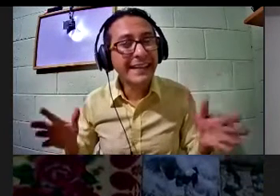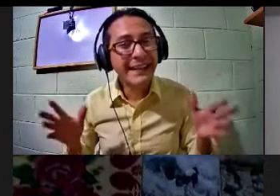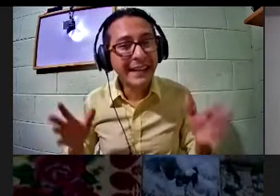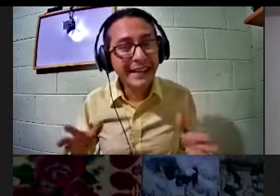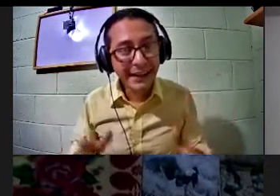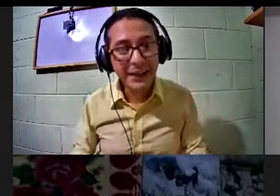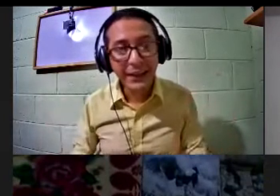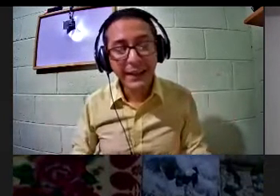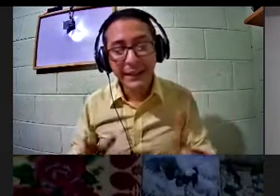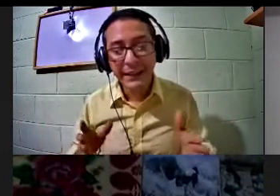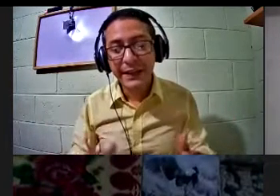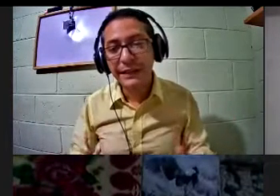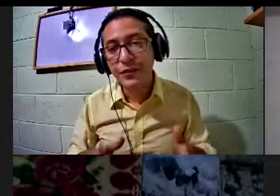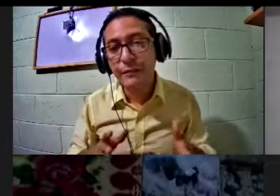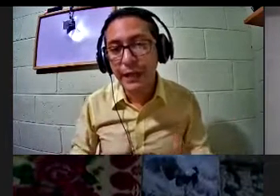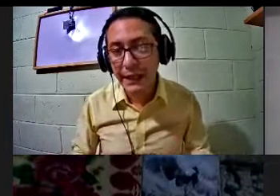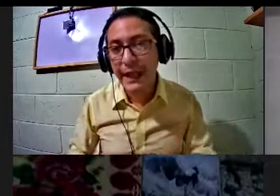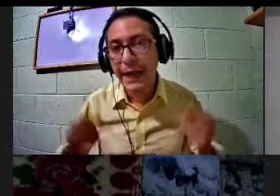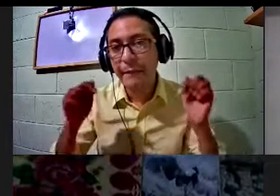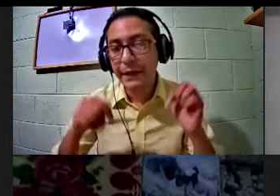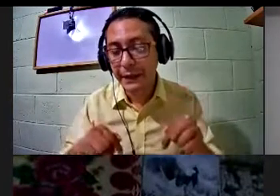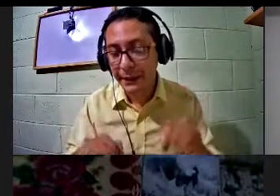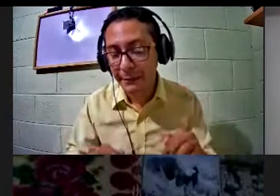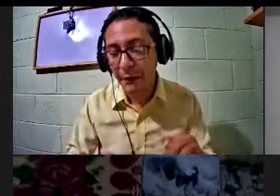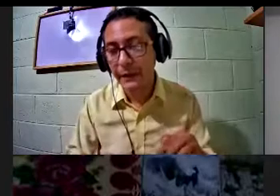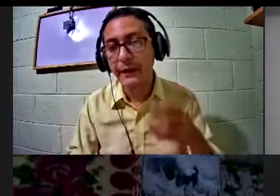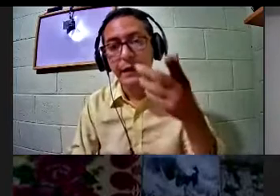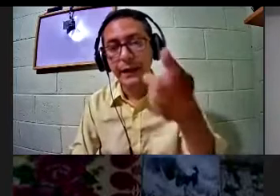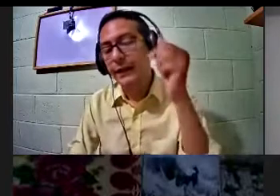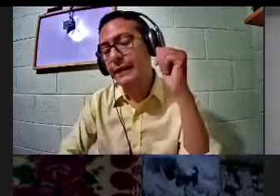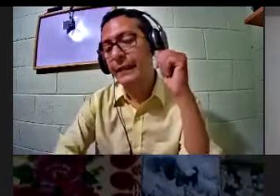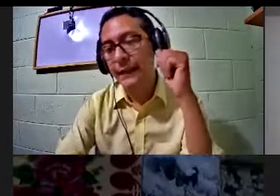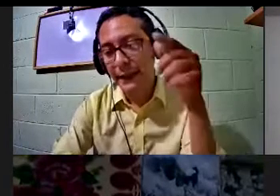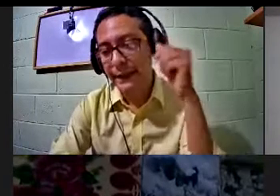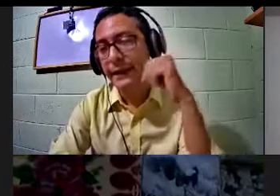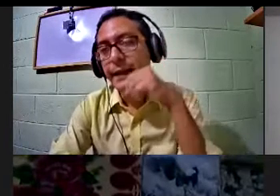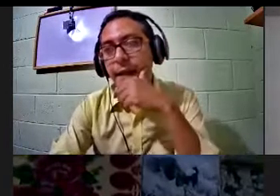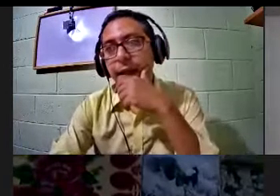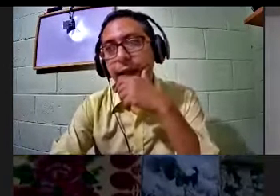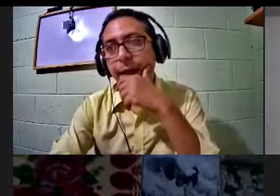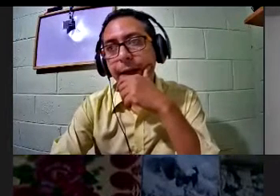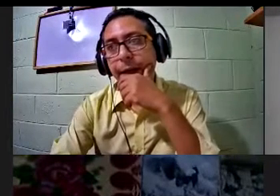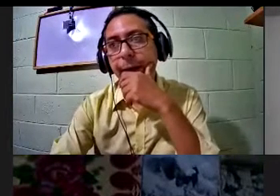it doesn't necessarily needs to be happening at this moment. Like, yeah. Listen.